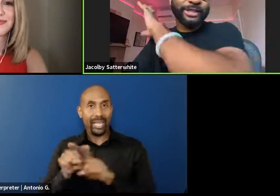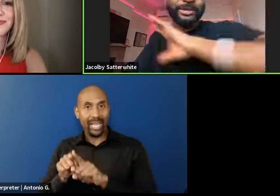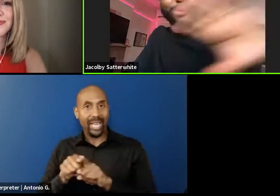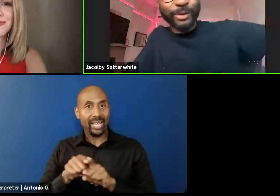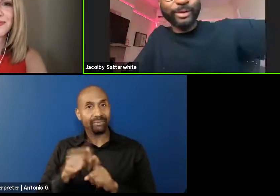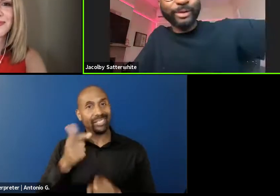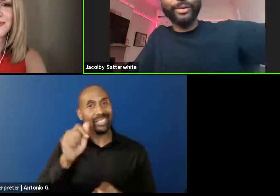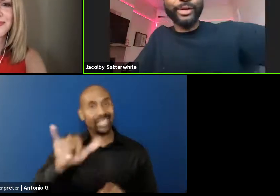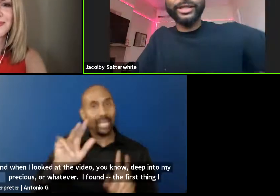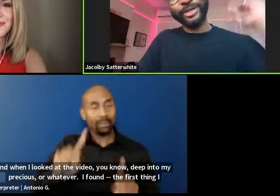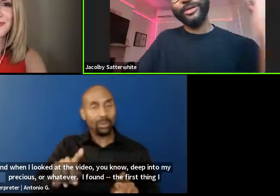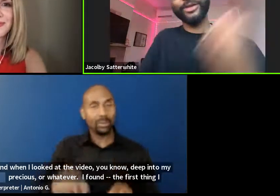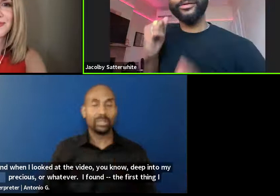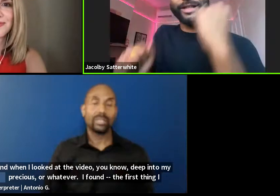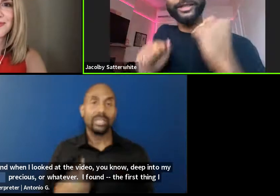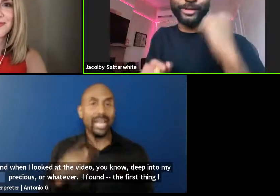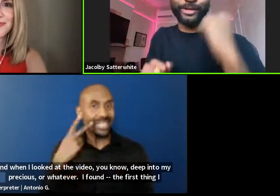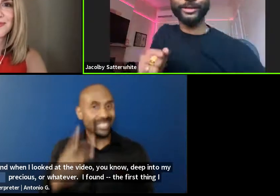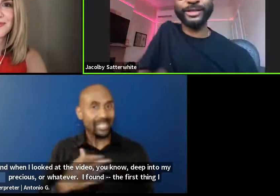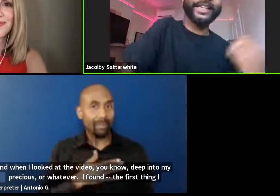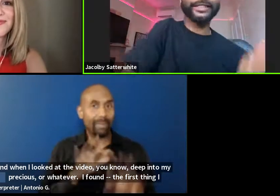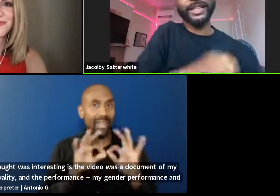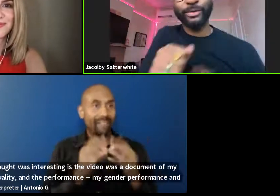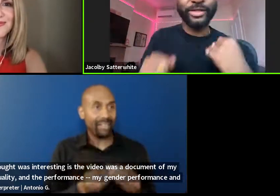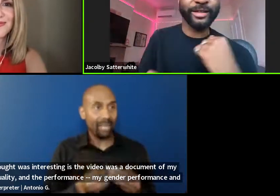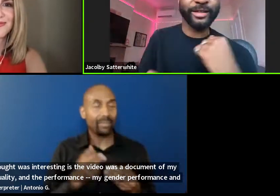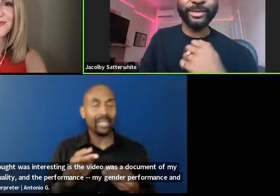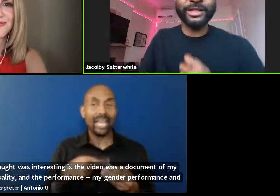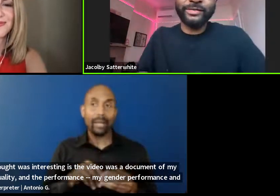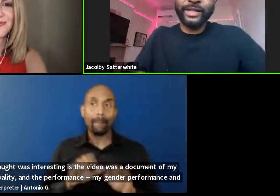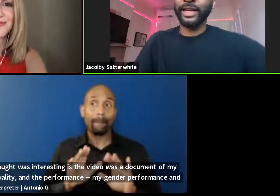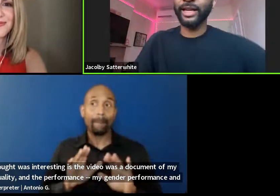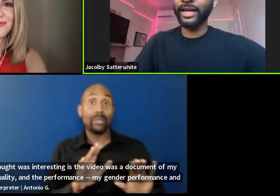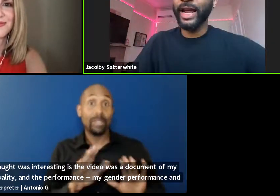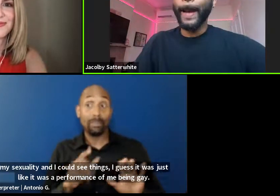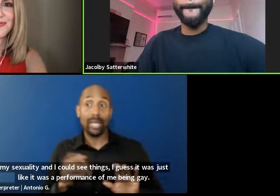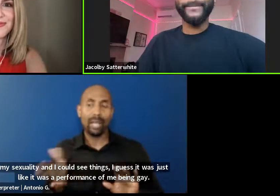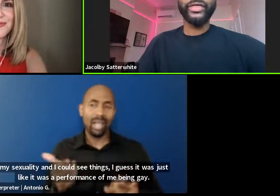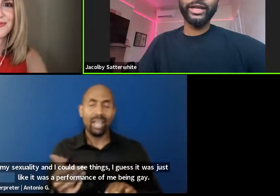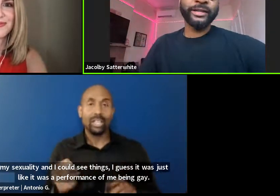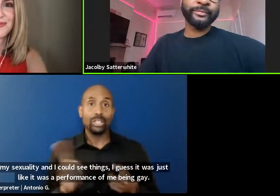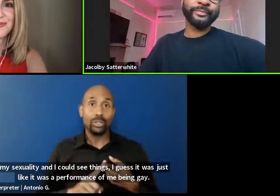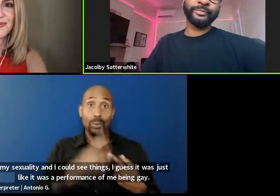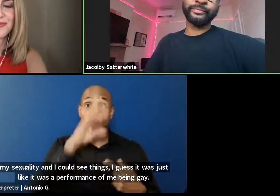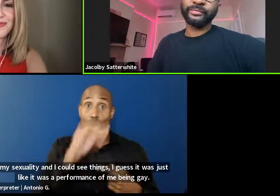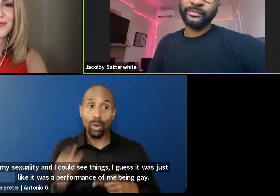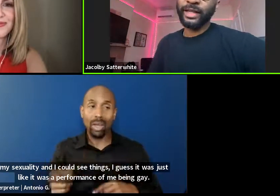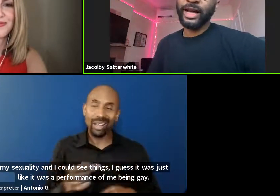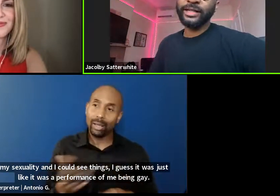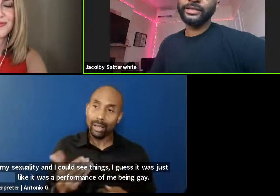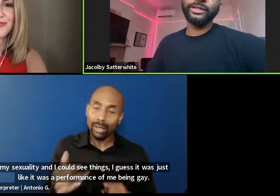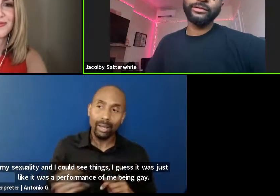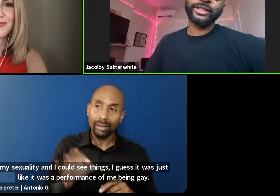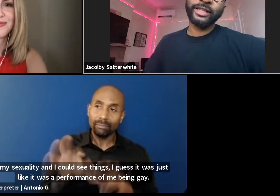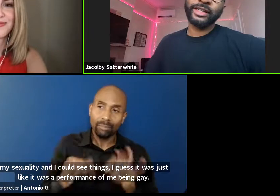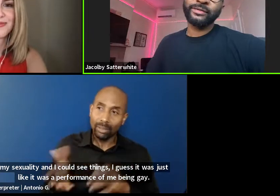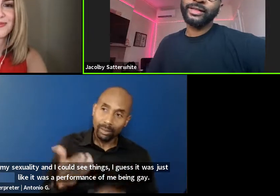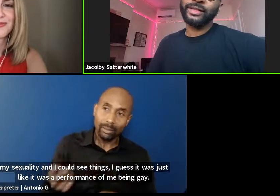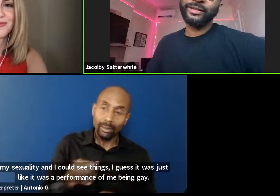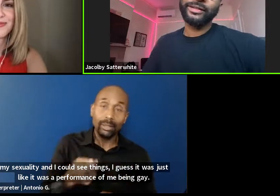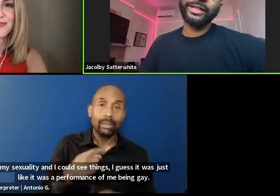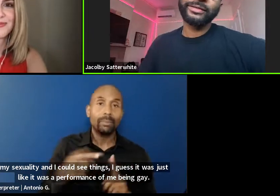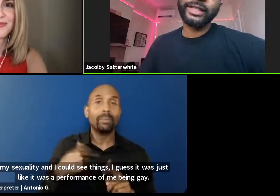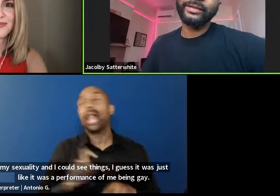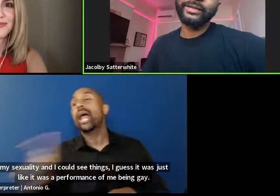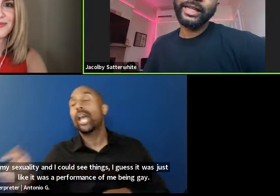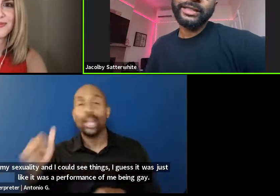trying to push me towards the boys and I was always running to the girls to dance like with them and stuff like that. But then I continued looking at the